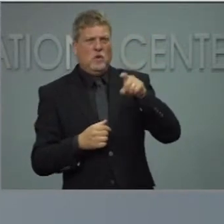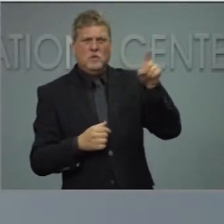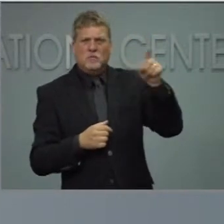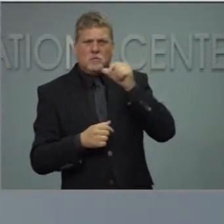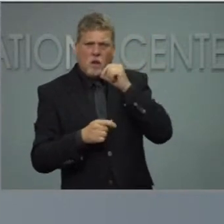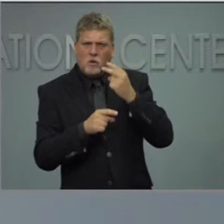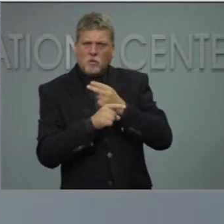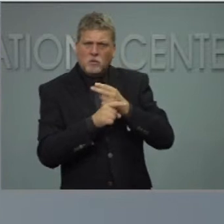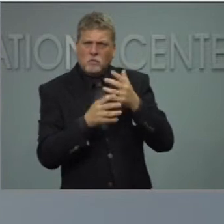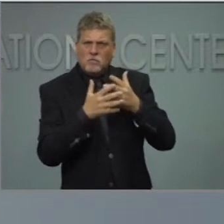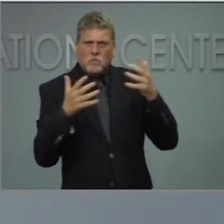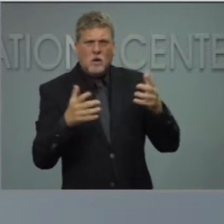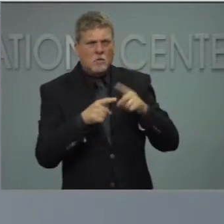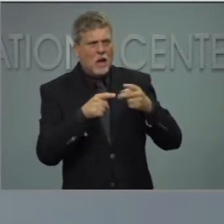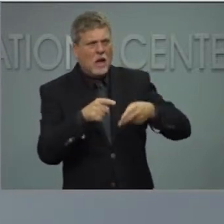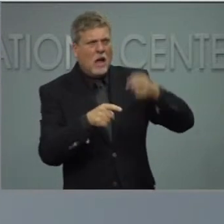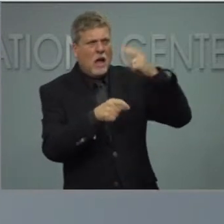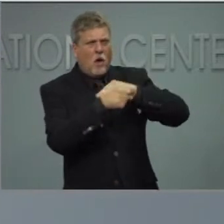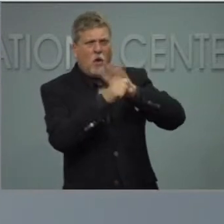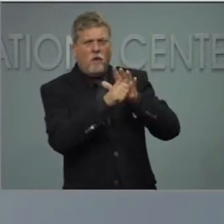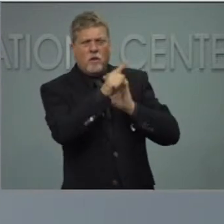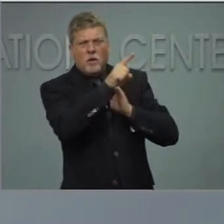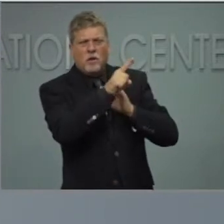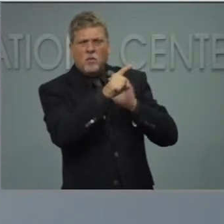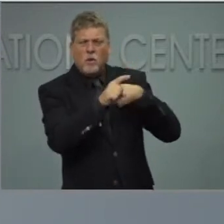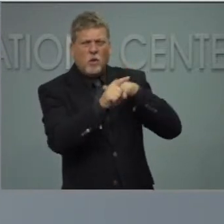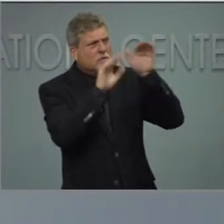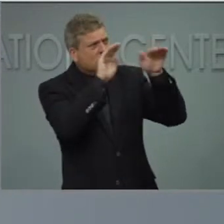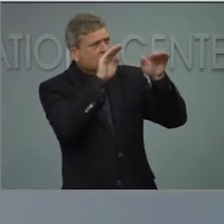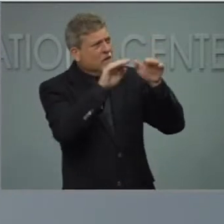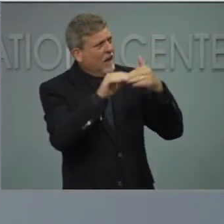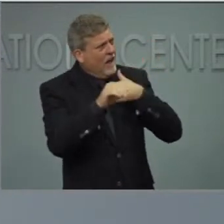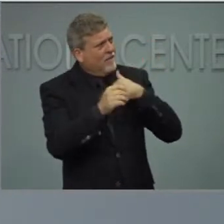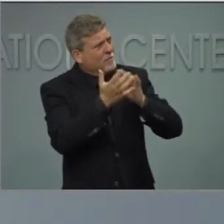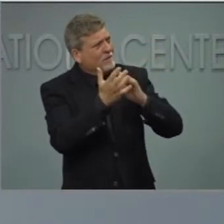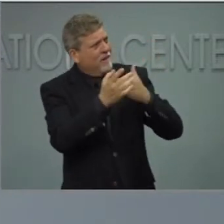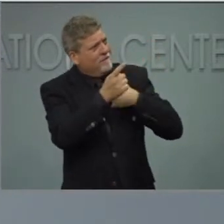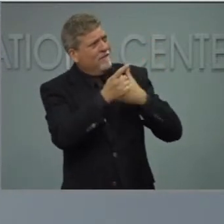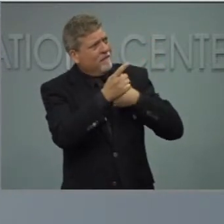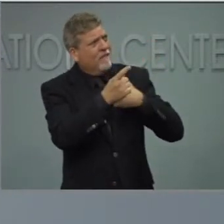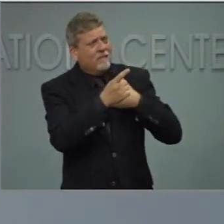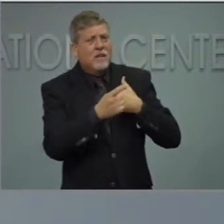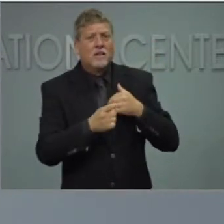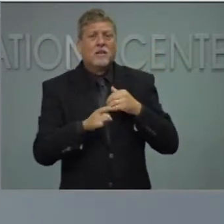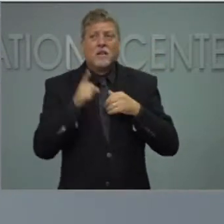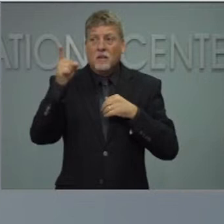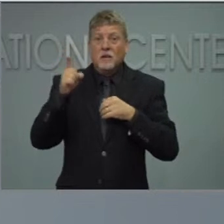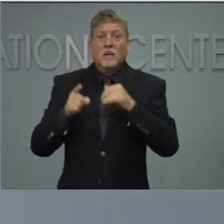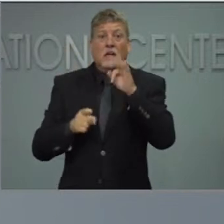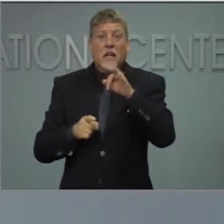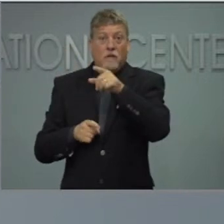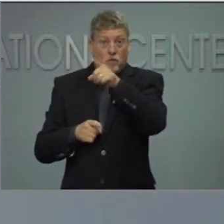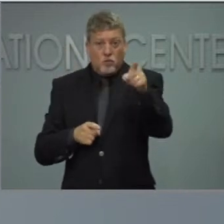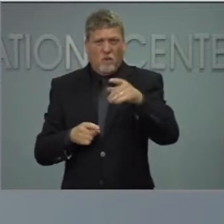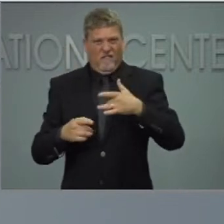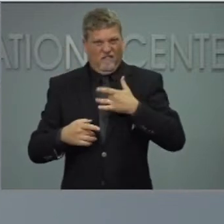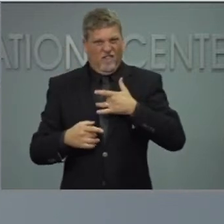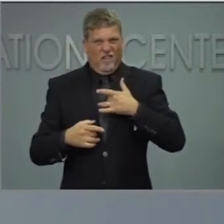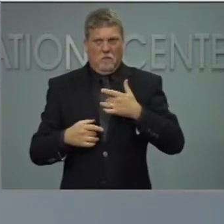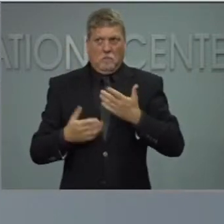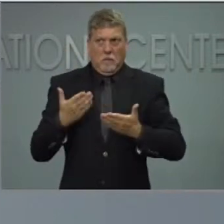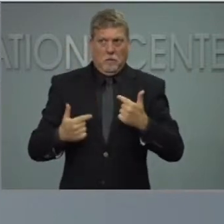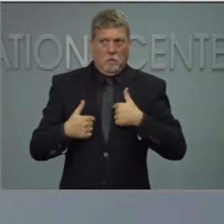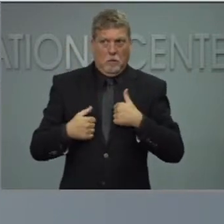make sure folks know that it is available. I want to make sure folks who do get symptoms of COVID to get tested right away, because